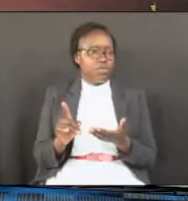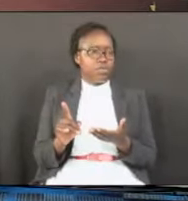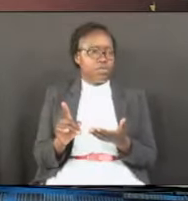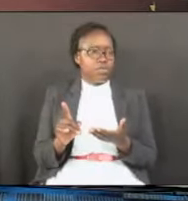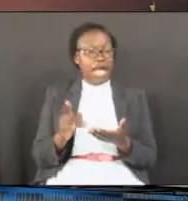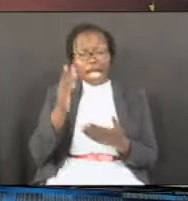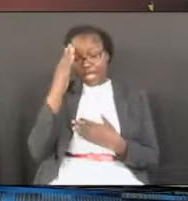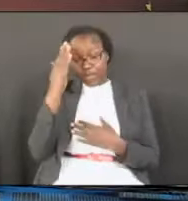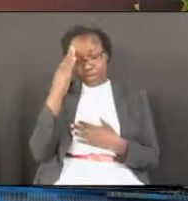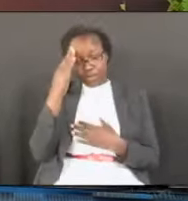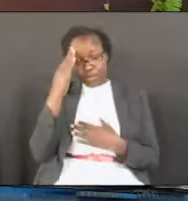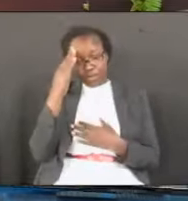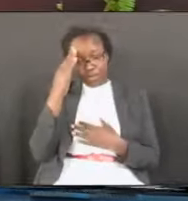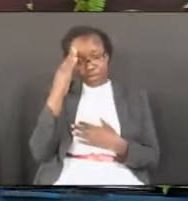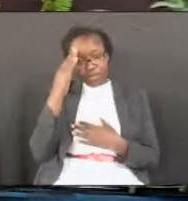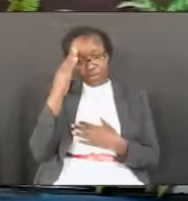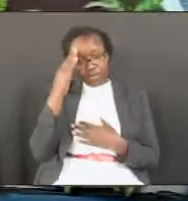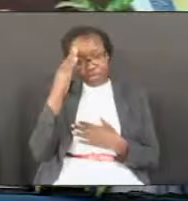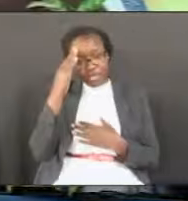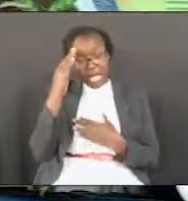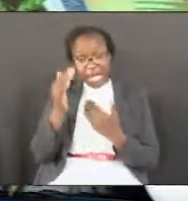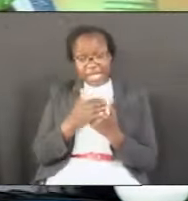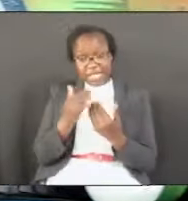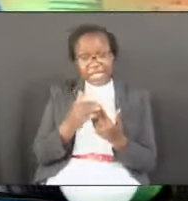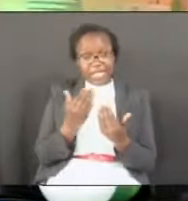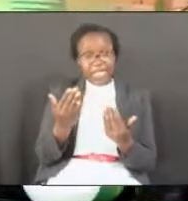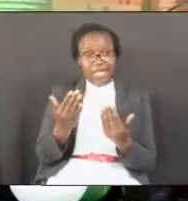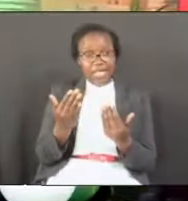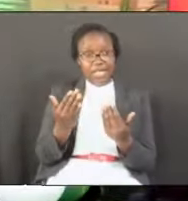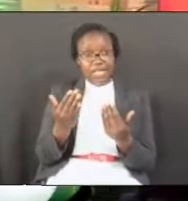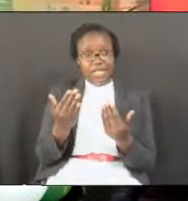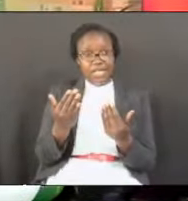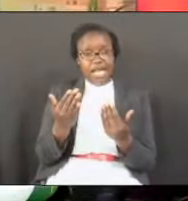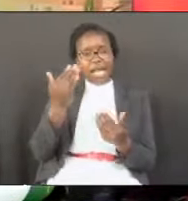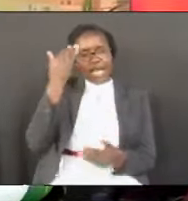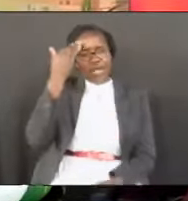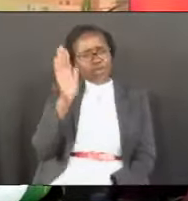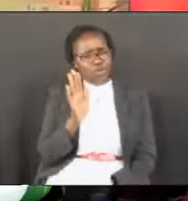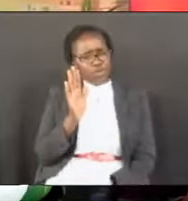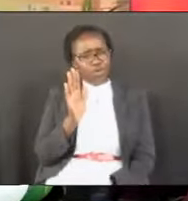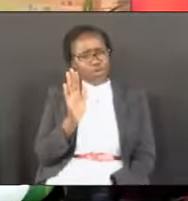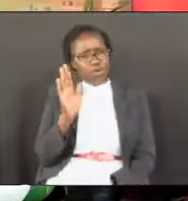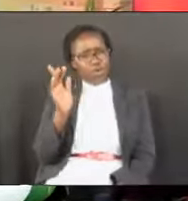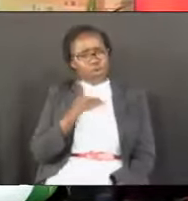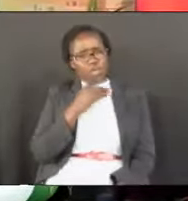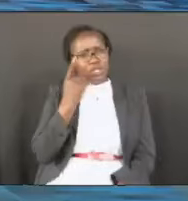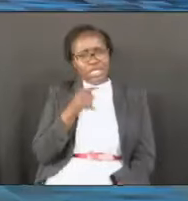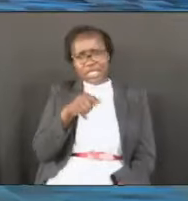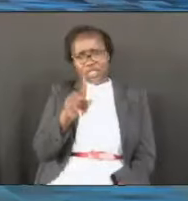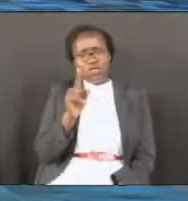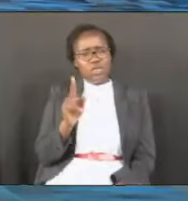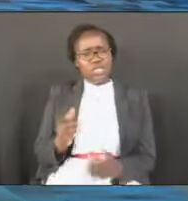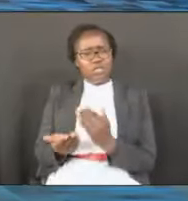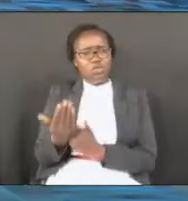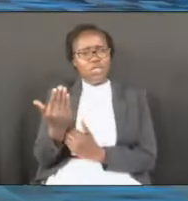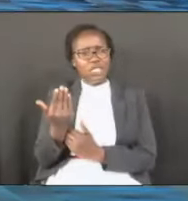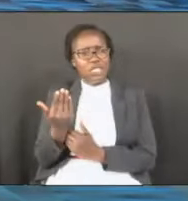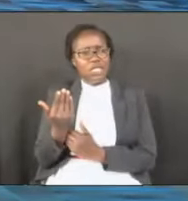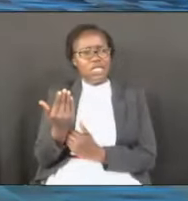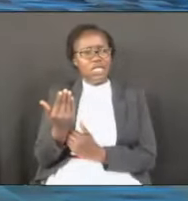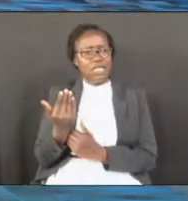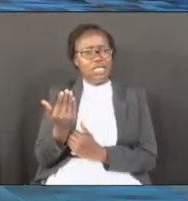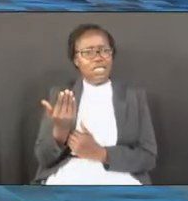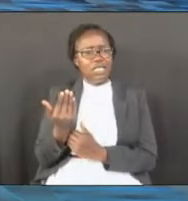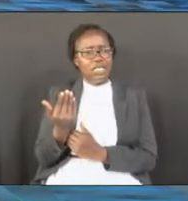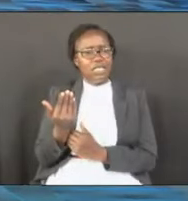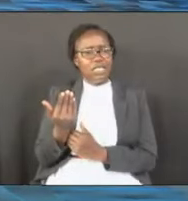I know. And I take care. I don't know what desert you're in this morning or this